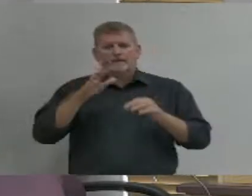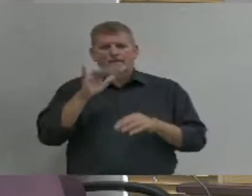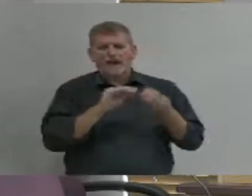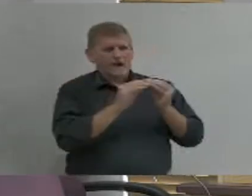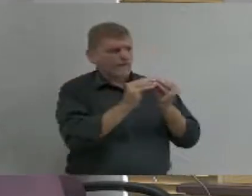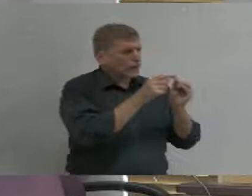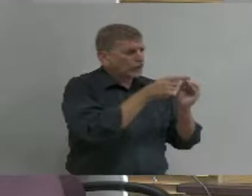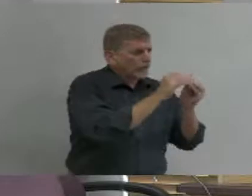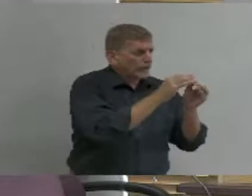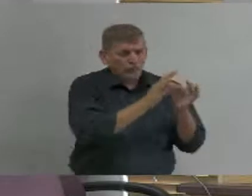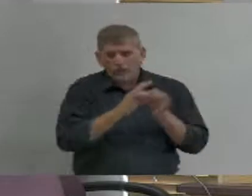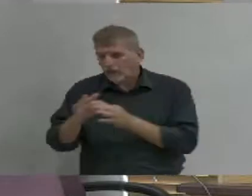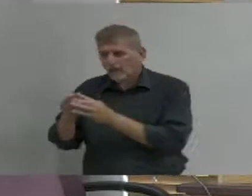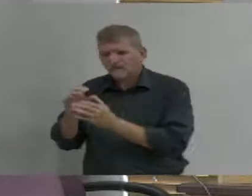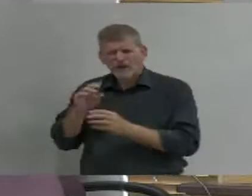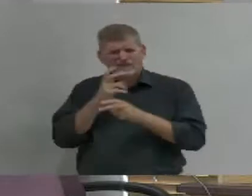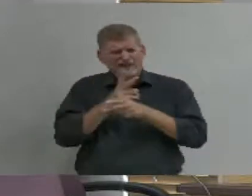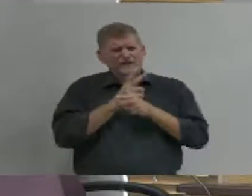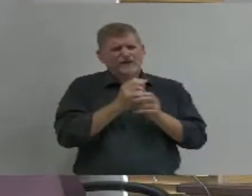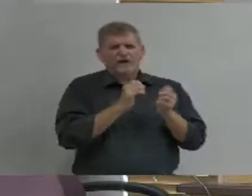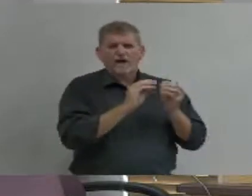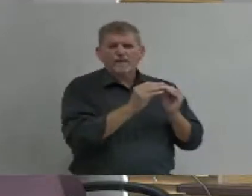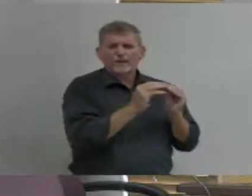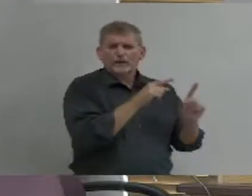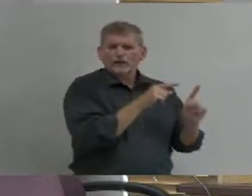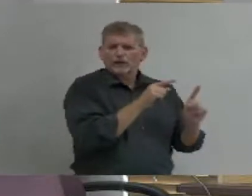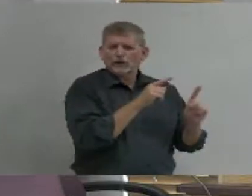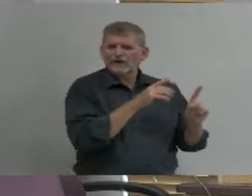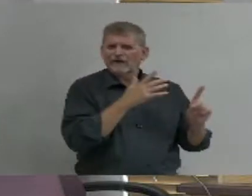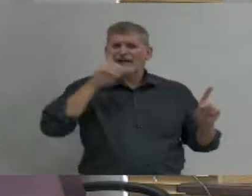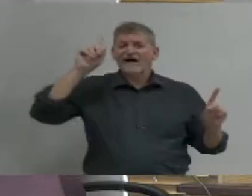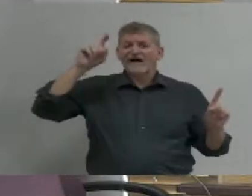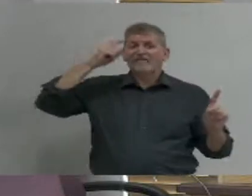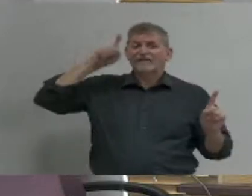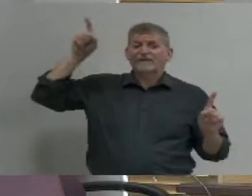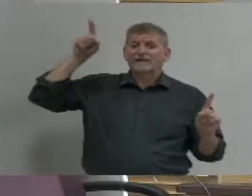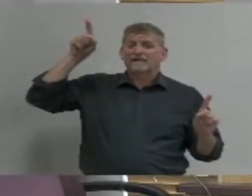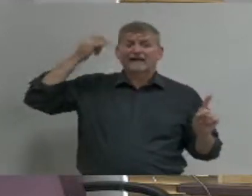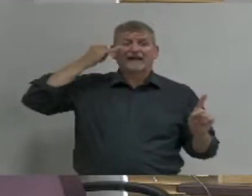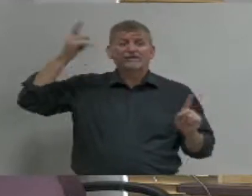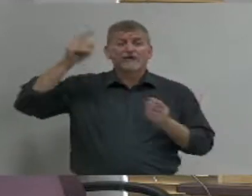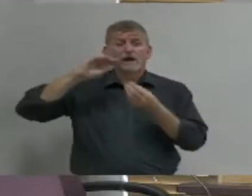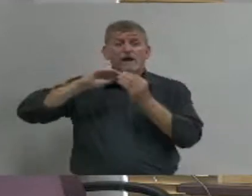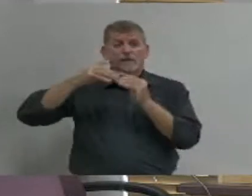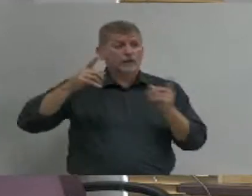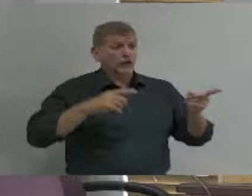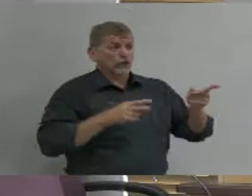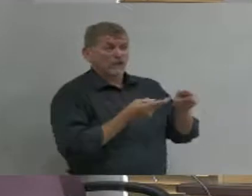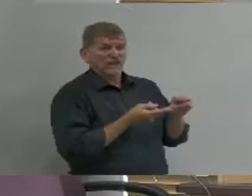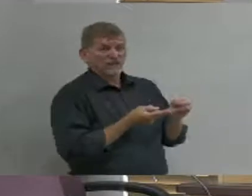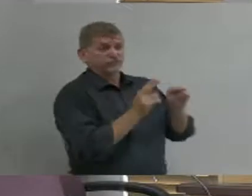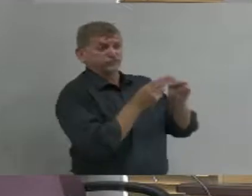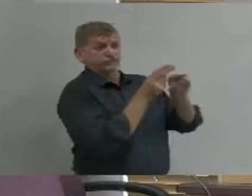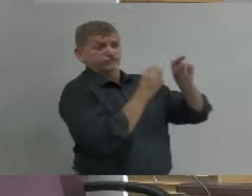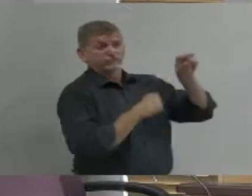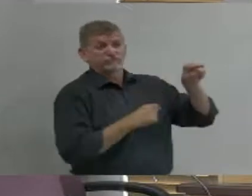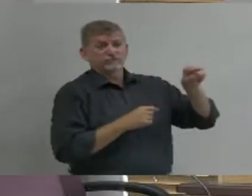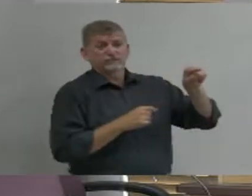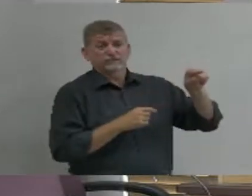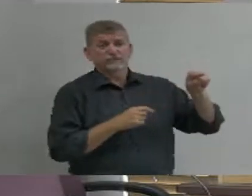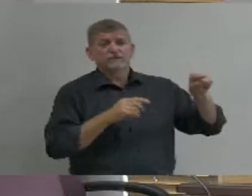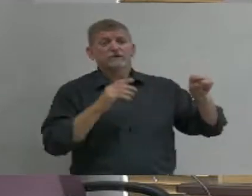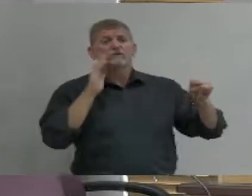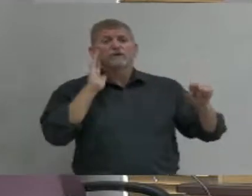operate under this notion that when numbers get to a certain level, we respond, and that's what gave us our current restrictions that we would